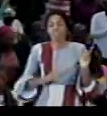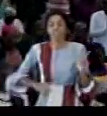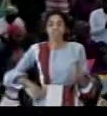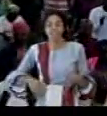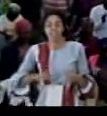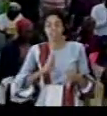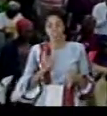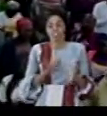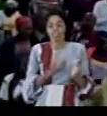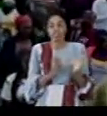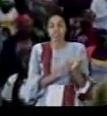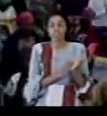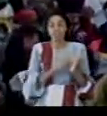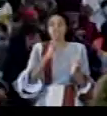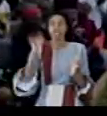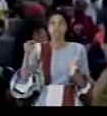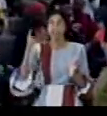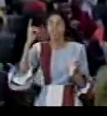rise.